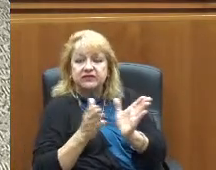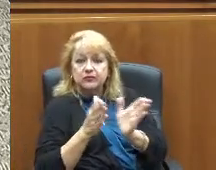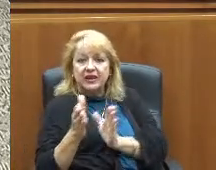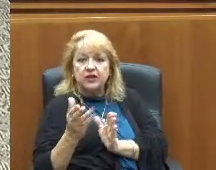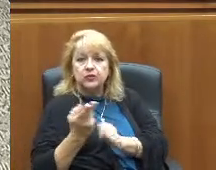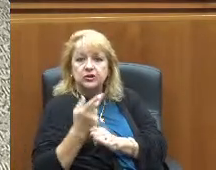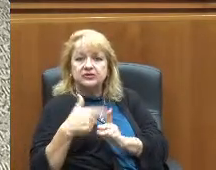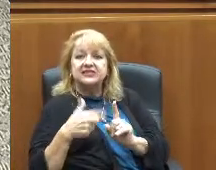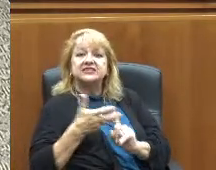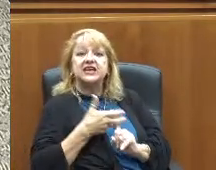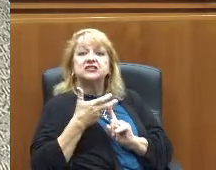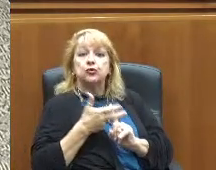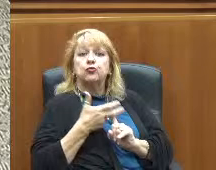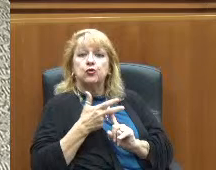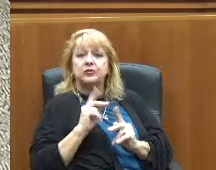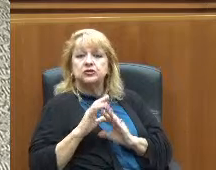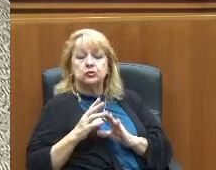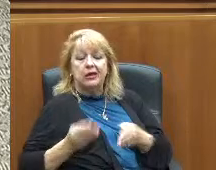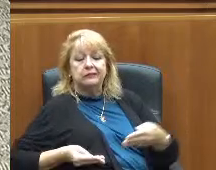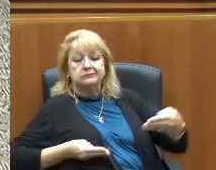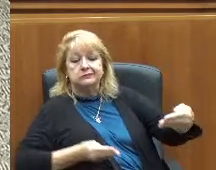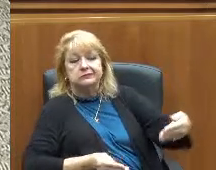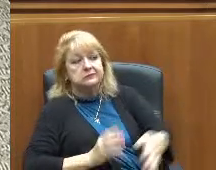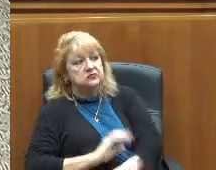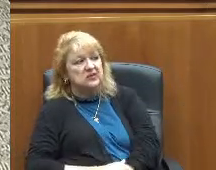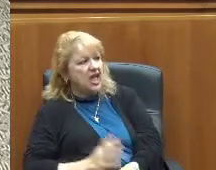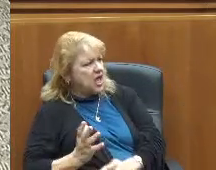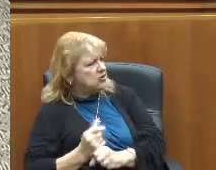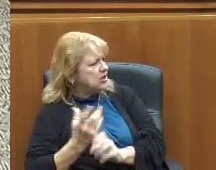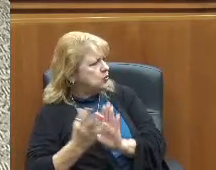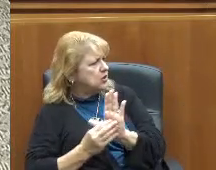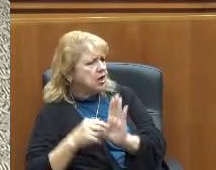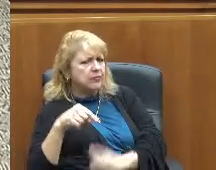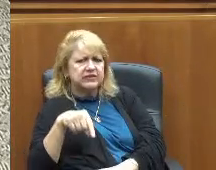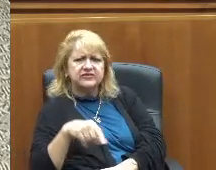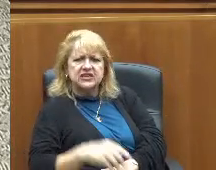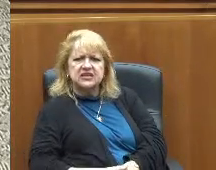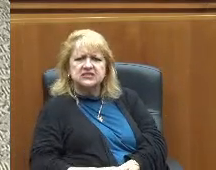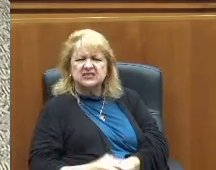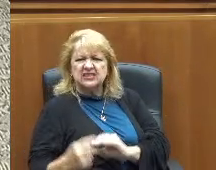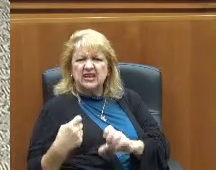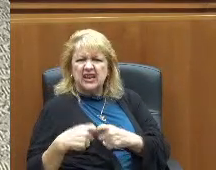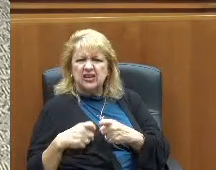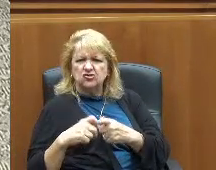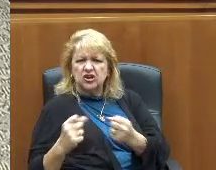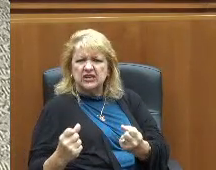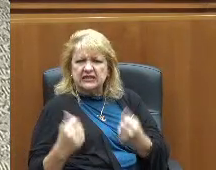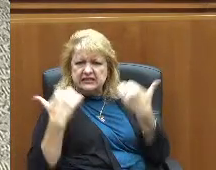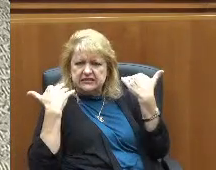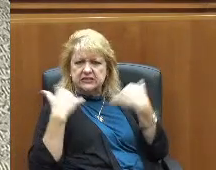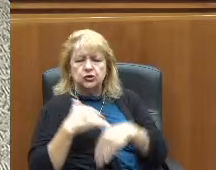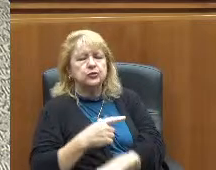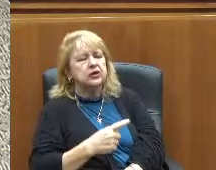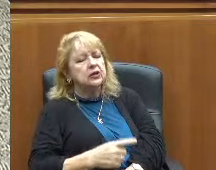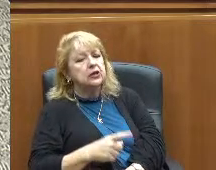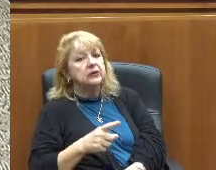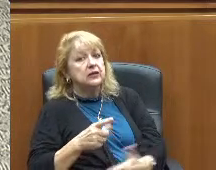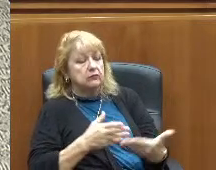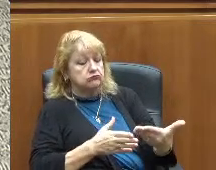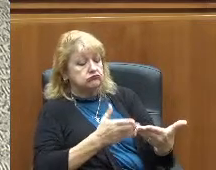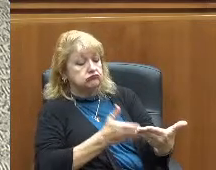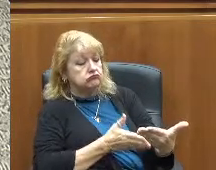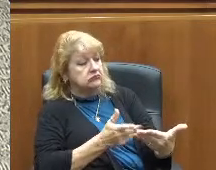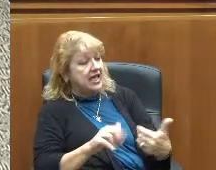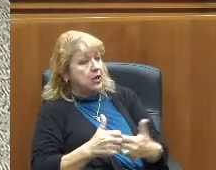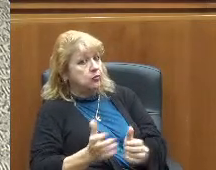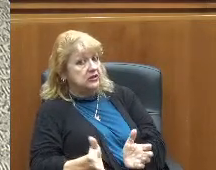use this as a recruitment tool. I can get y'all a copy of that electronically for you. But